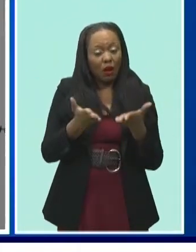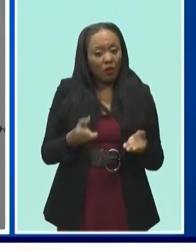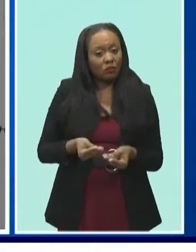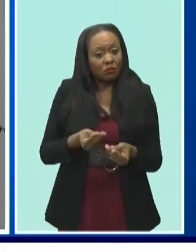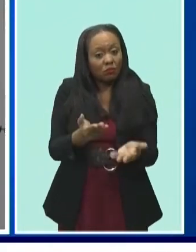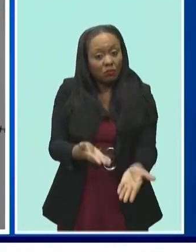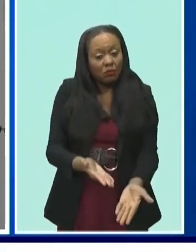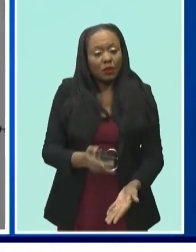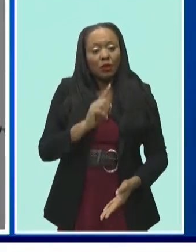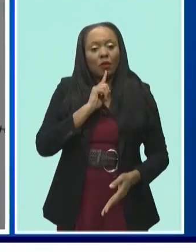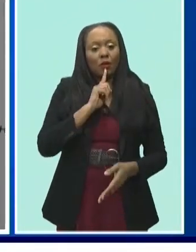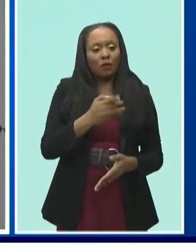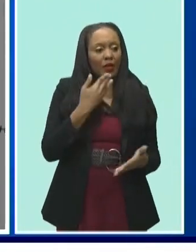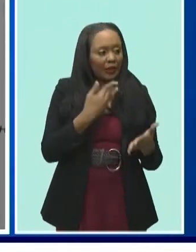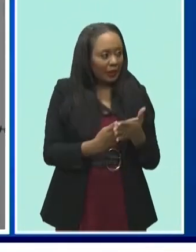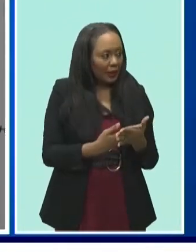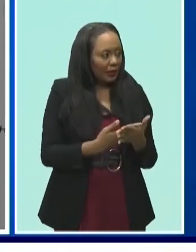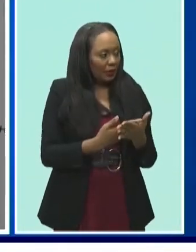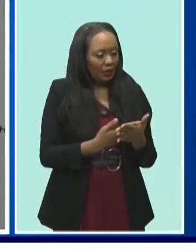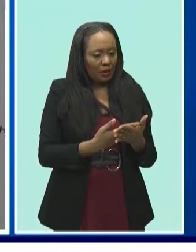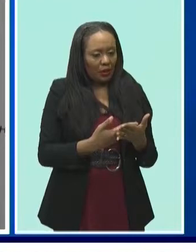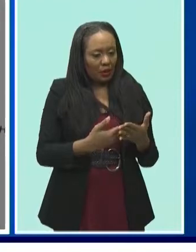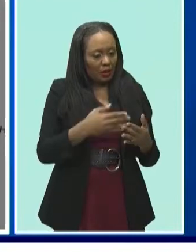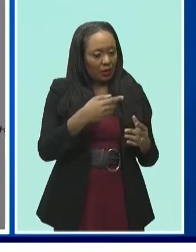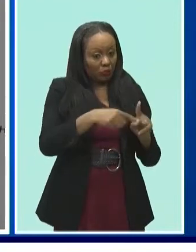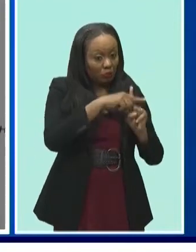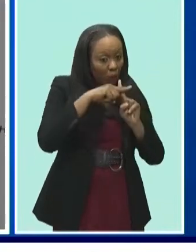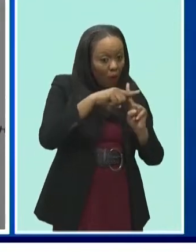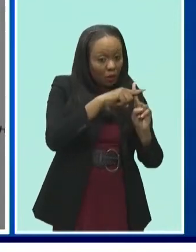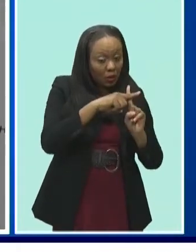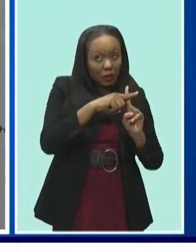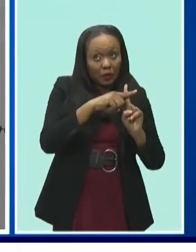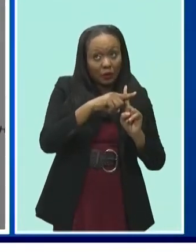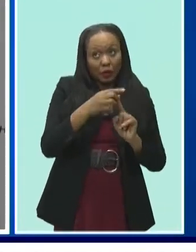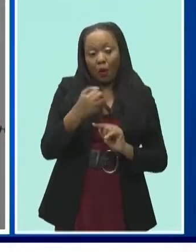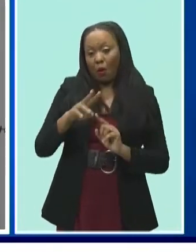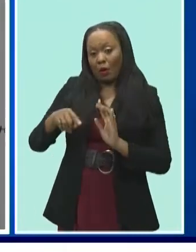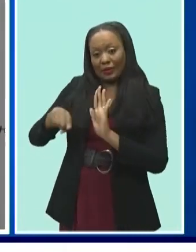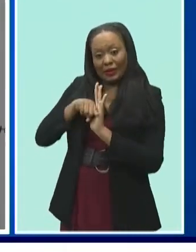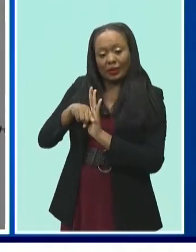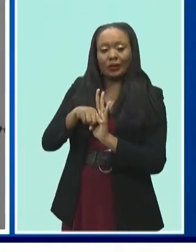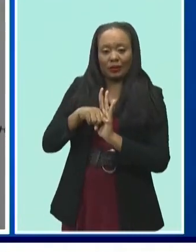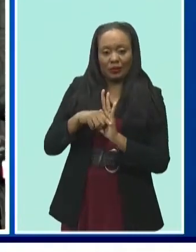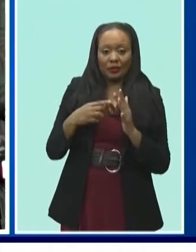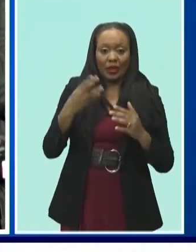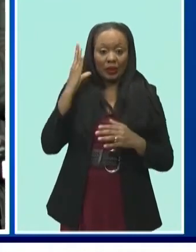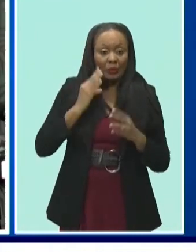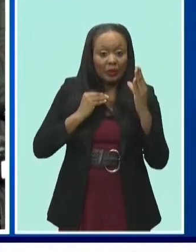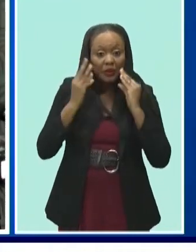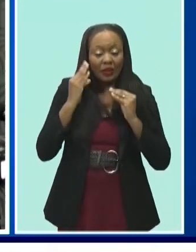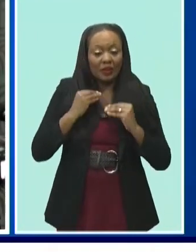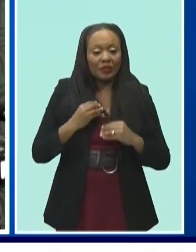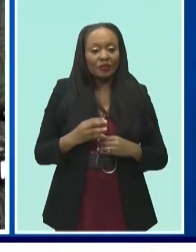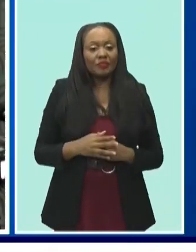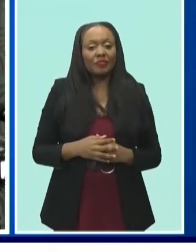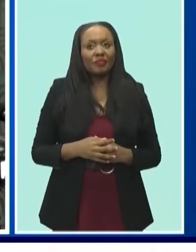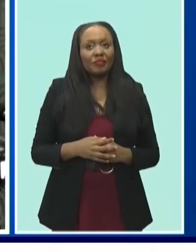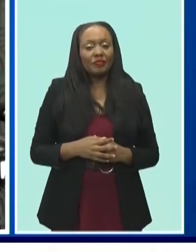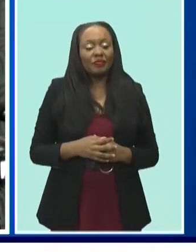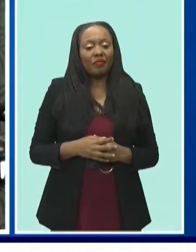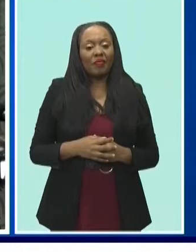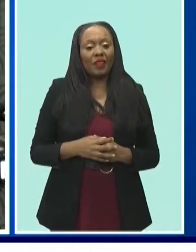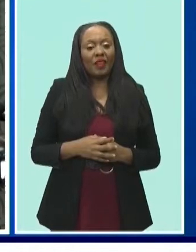that can genuinely make or break their hard-earned, often dream holiday. Mrs. Stour was speaking